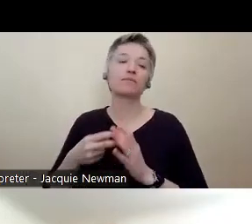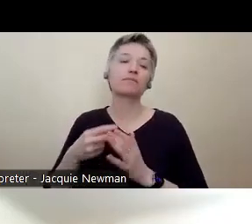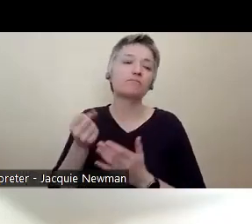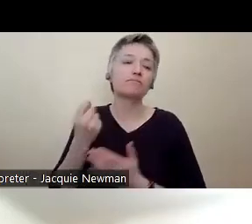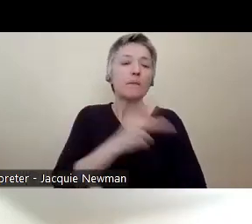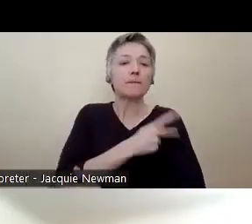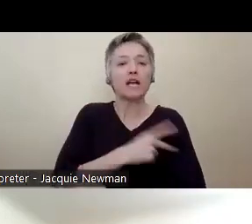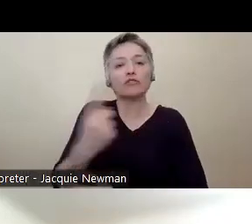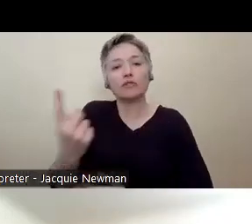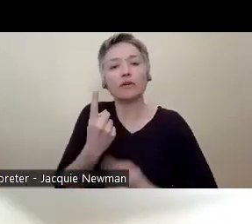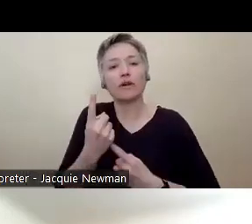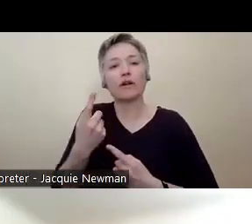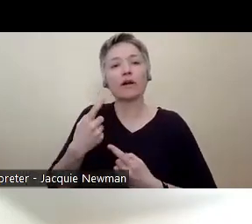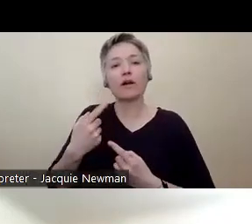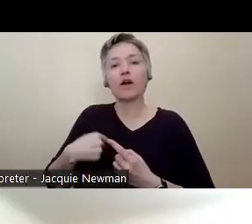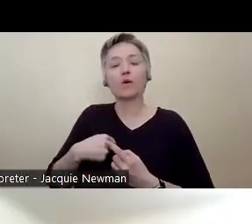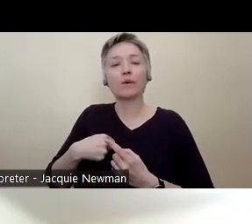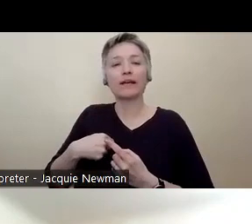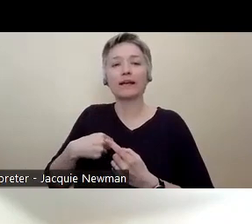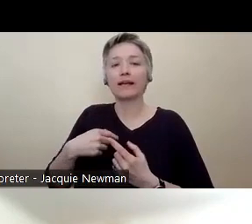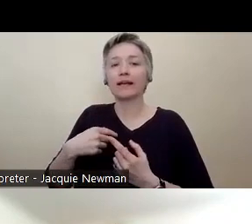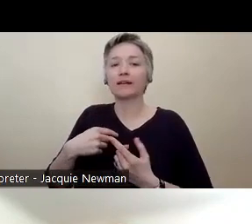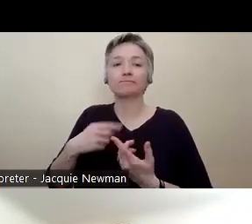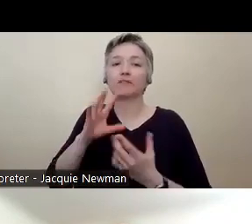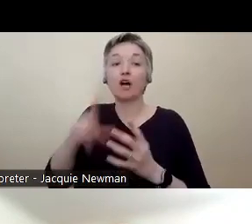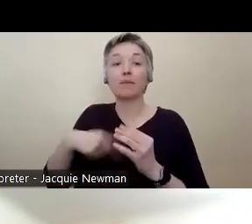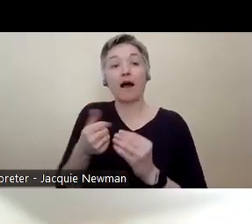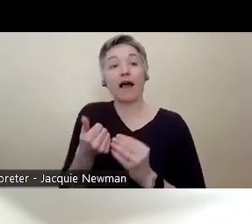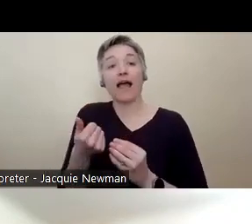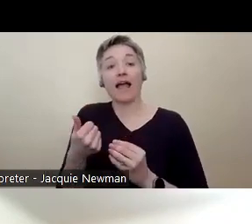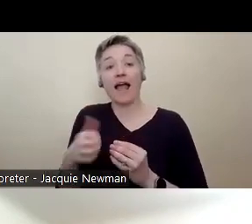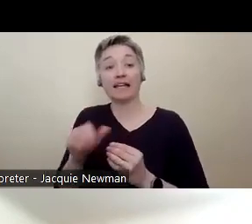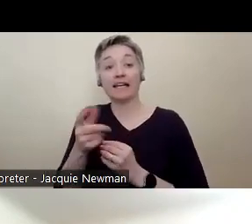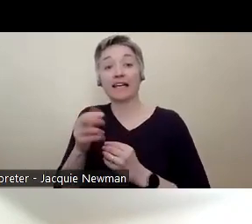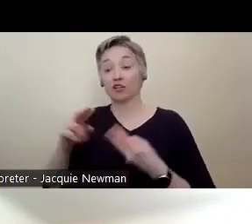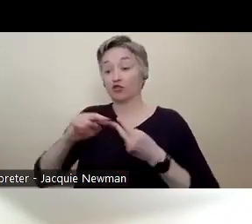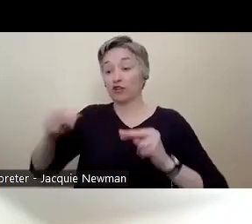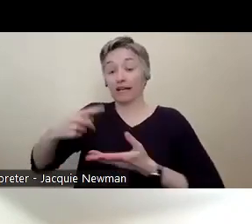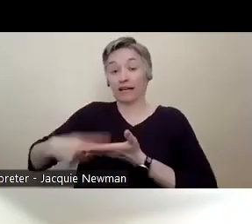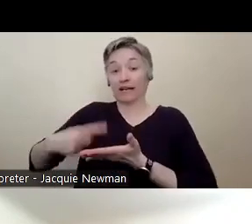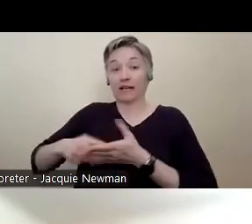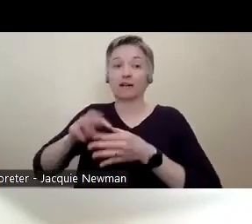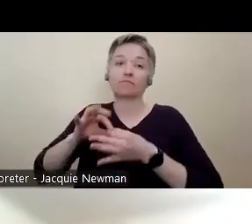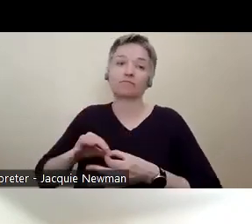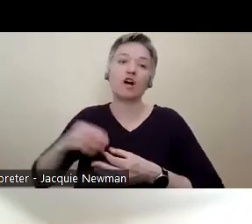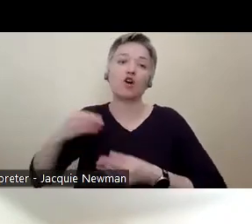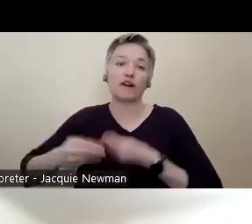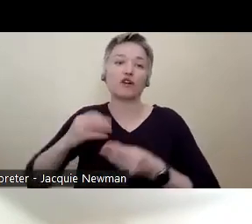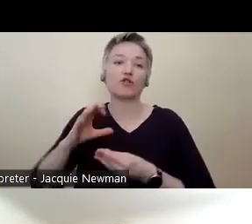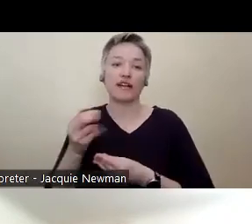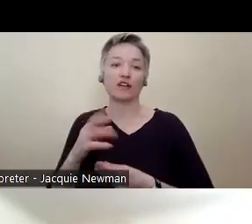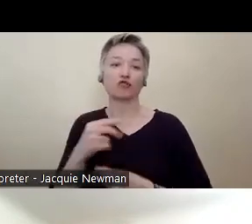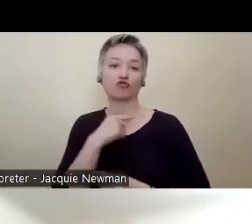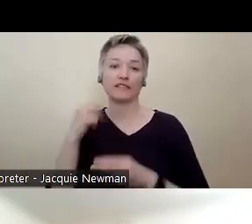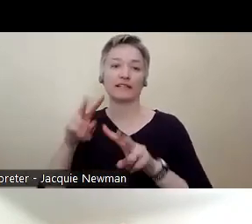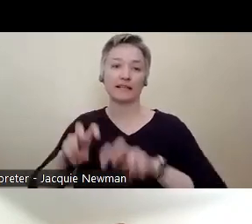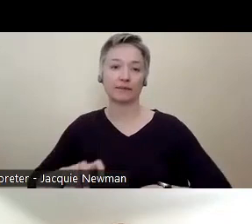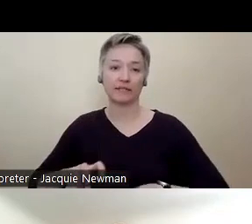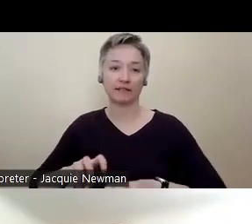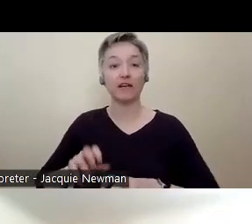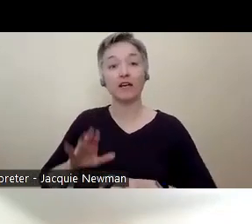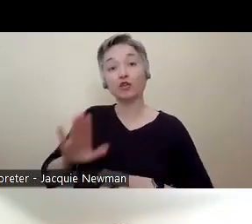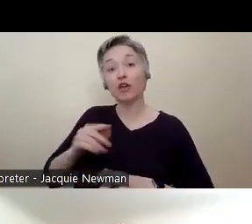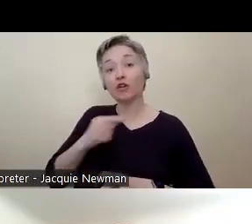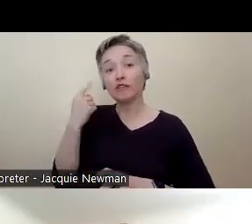any sort of discussion about cancer genetics as a hereditary cancer risk assessment. So we assess someone's risk for cancer